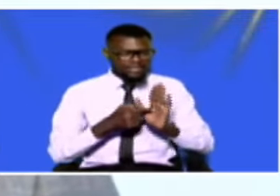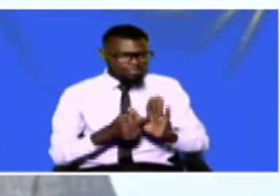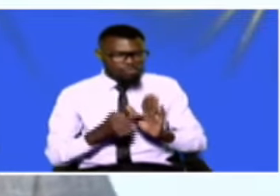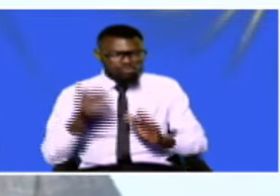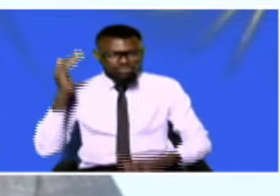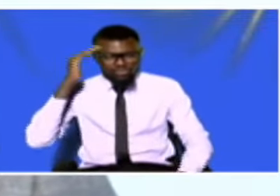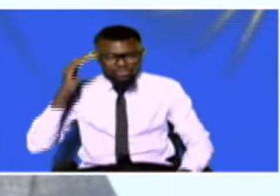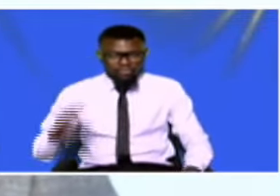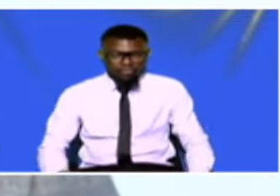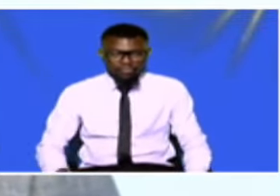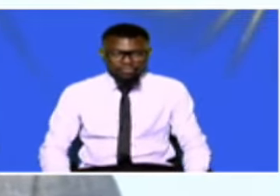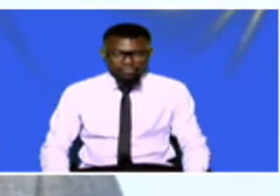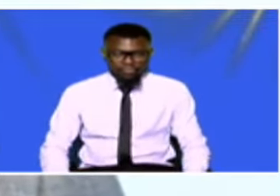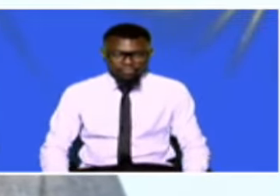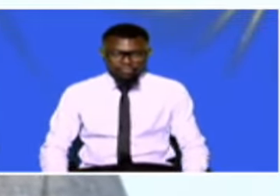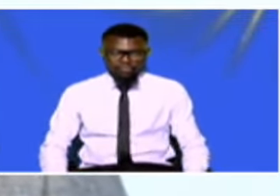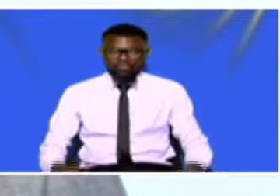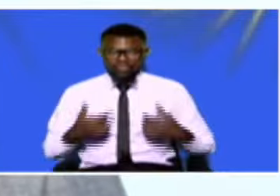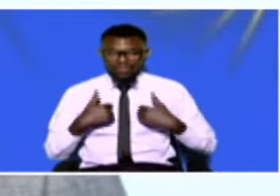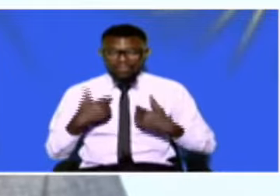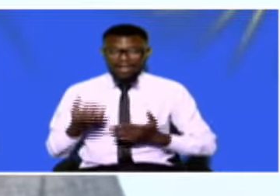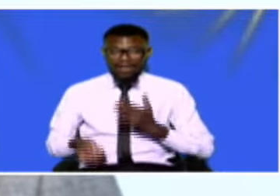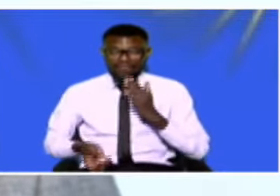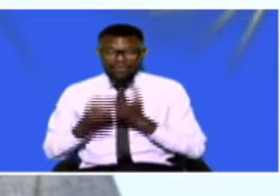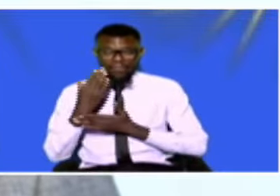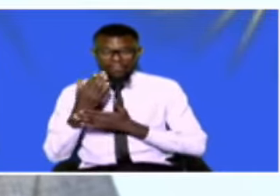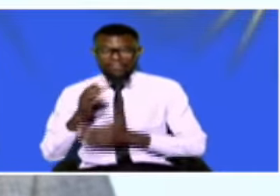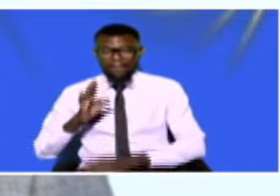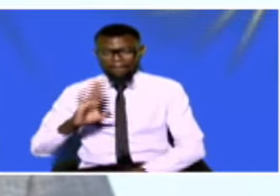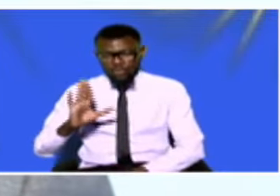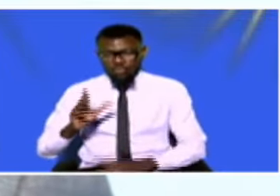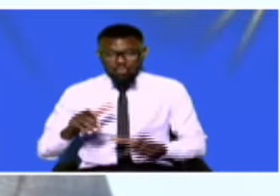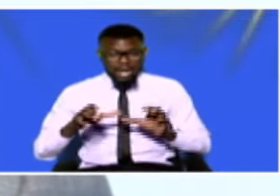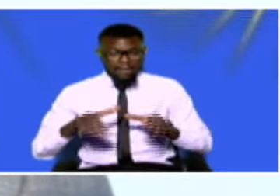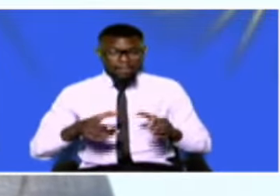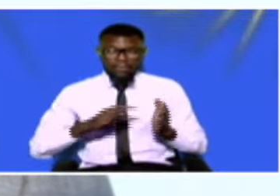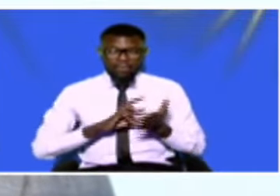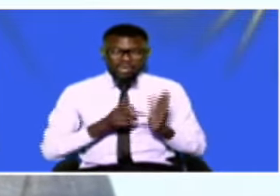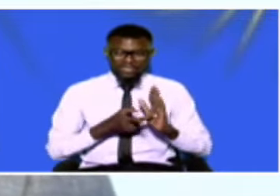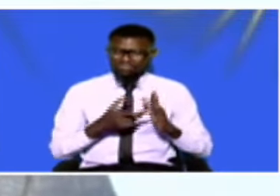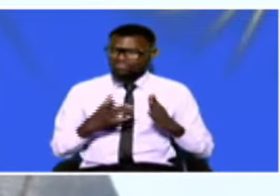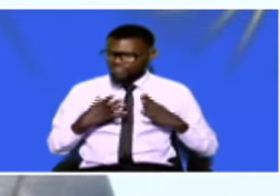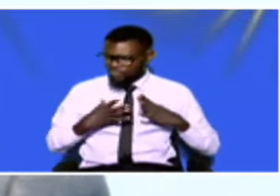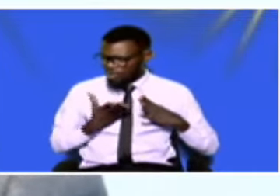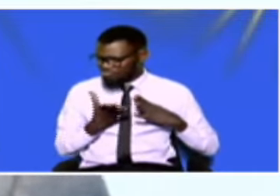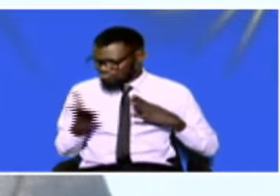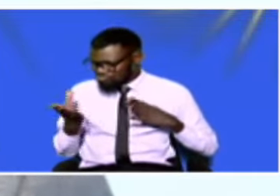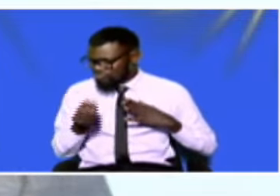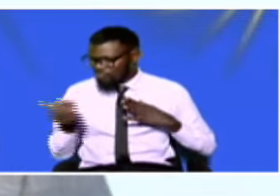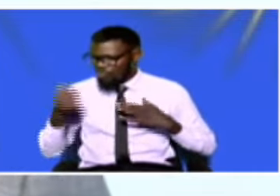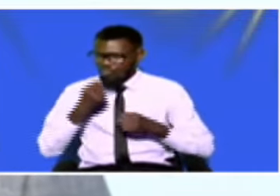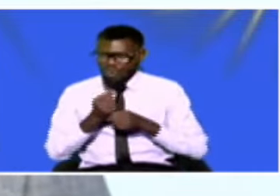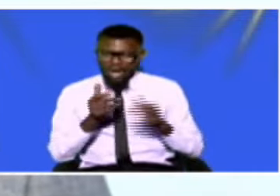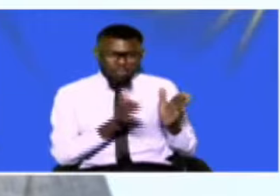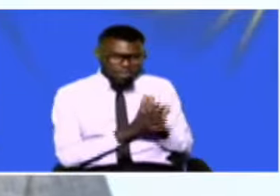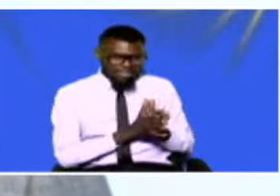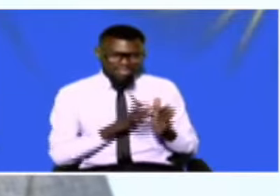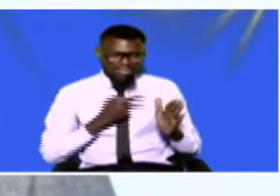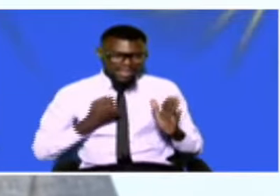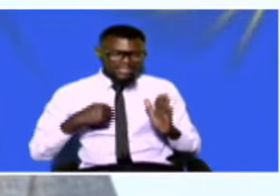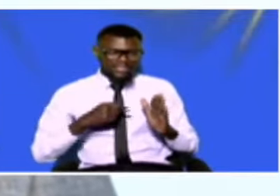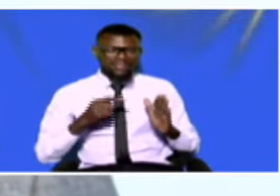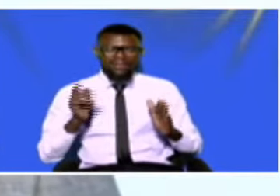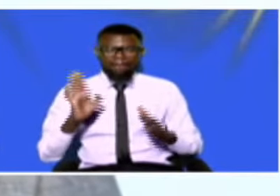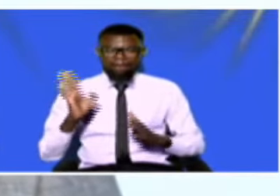that I have founded the Blue Company Project. A few of us got together and we started the Blue Company